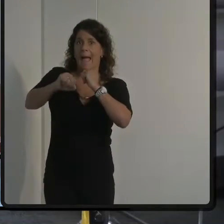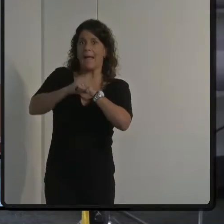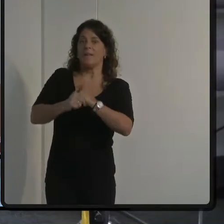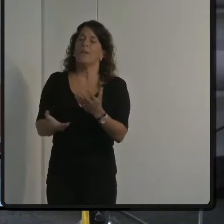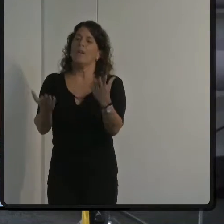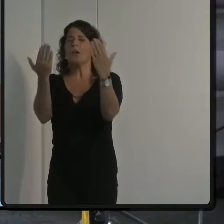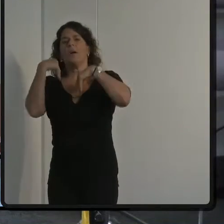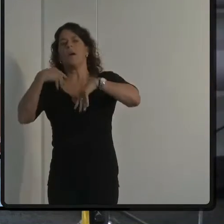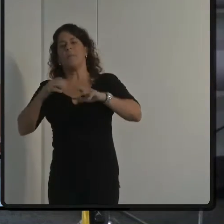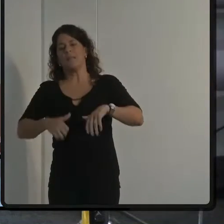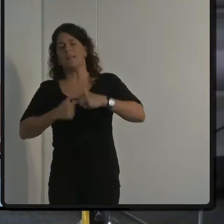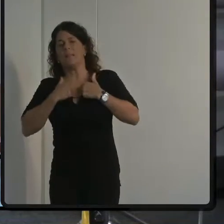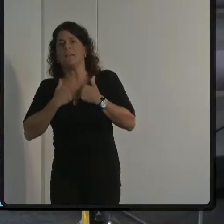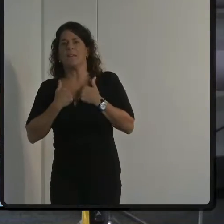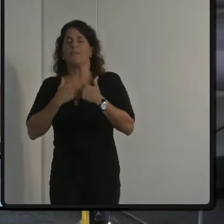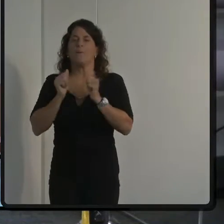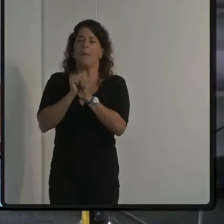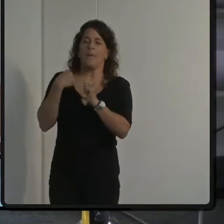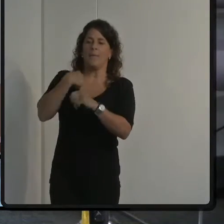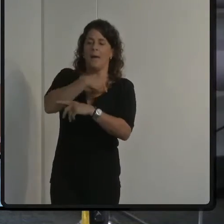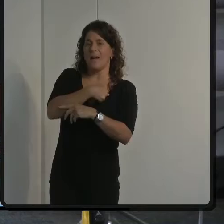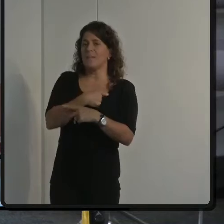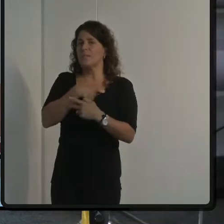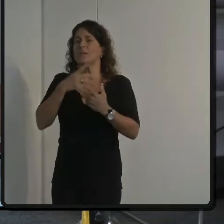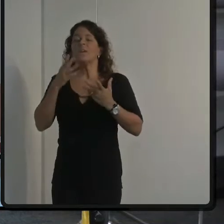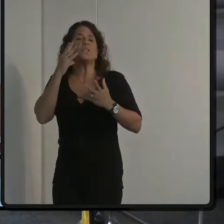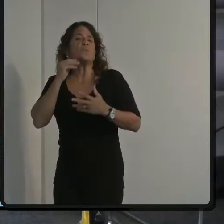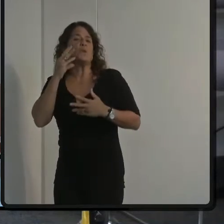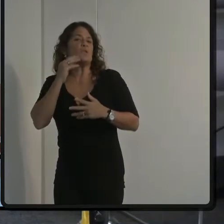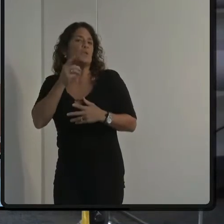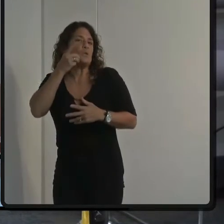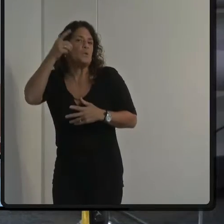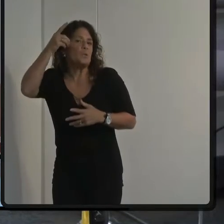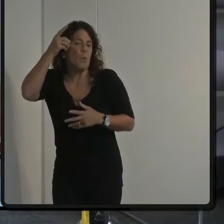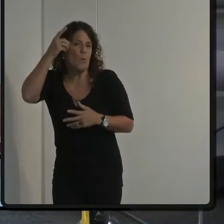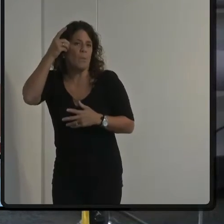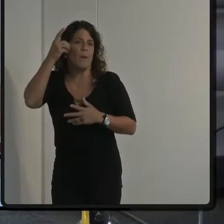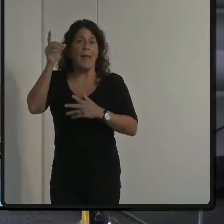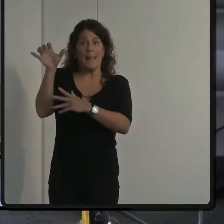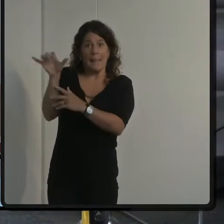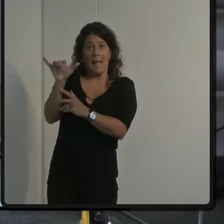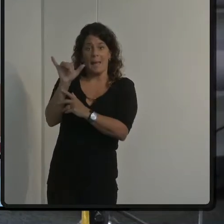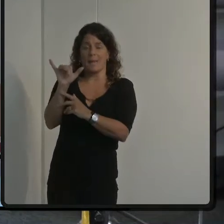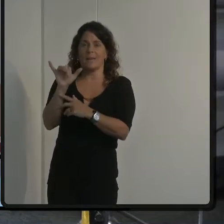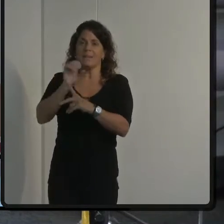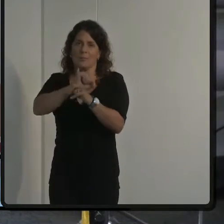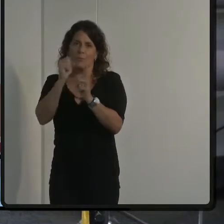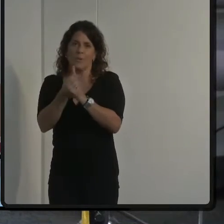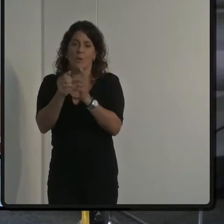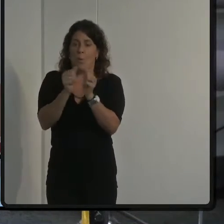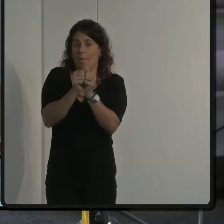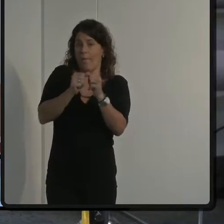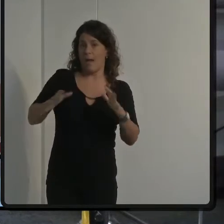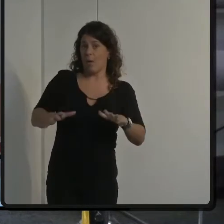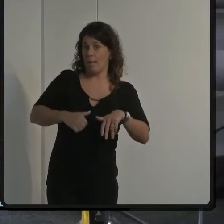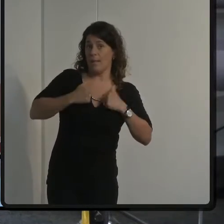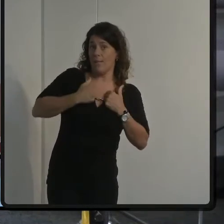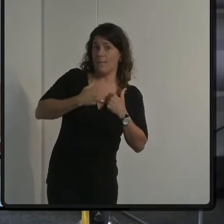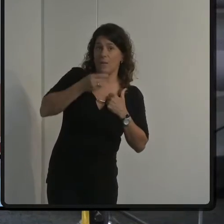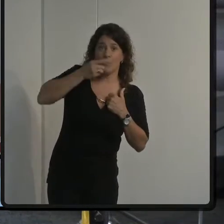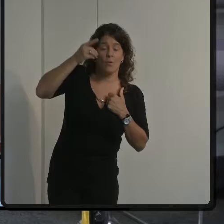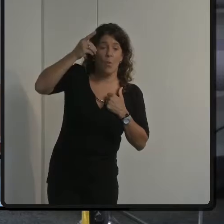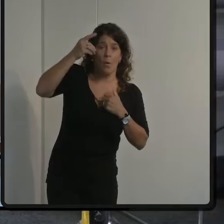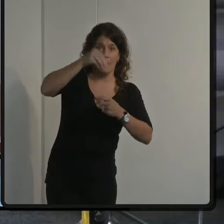in and experience the dorm-like setting without being in the dorms, or come and enjoy a